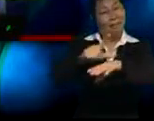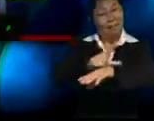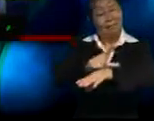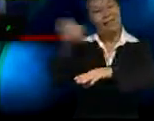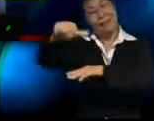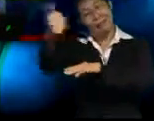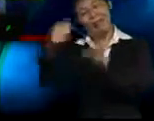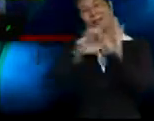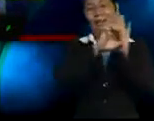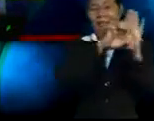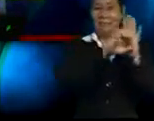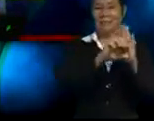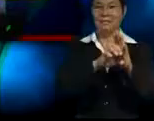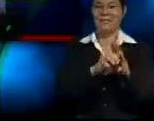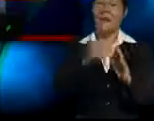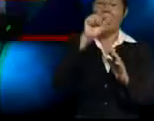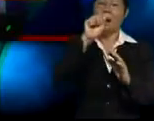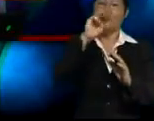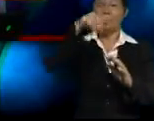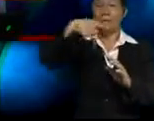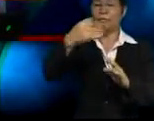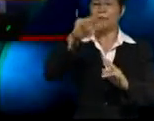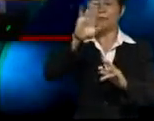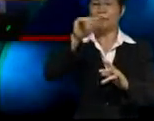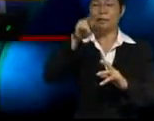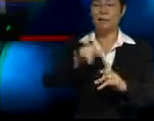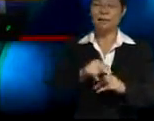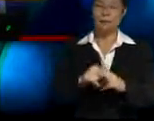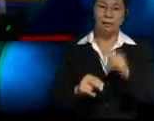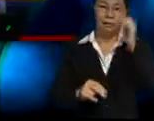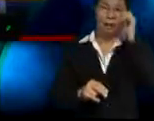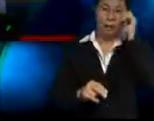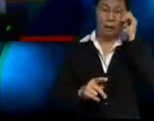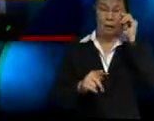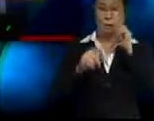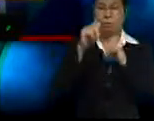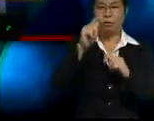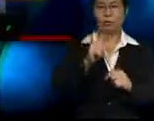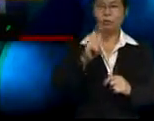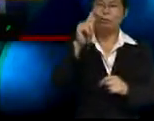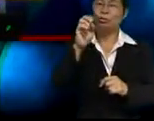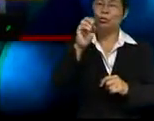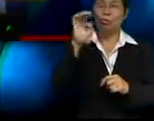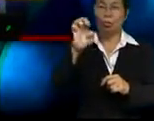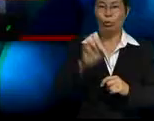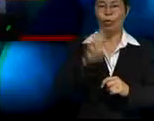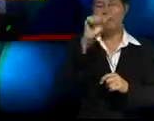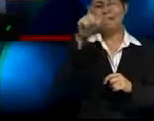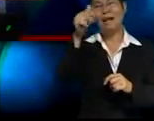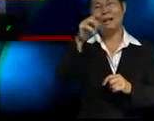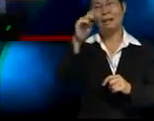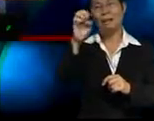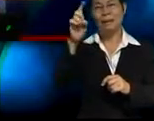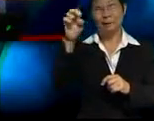Other examples of amphibians are toads, salamanders, and newts. They are all